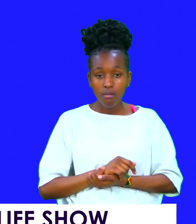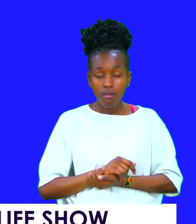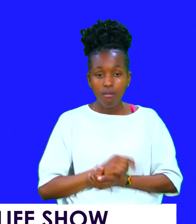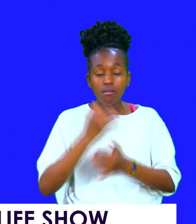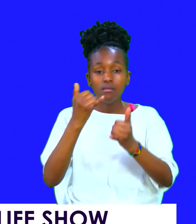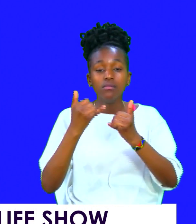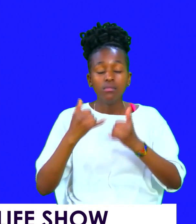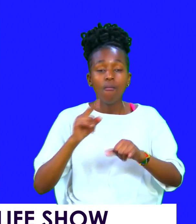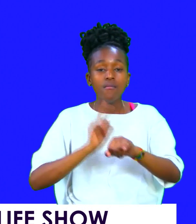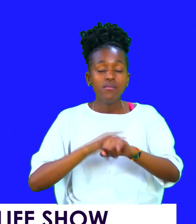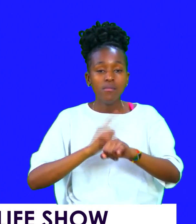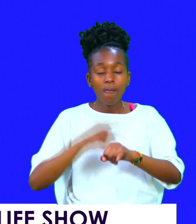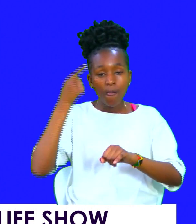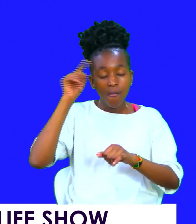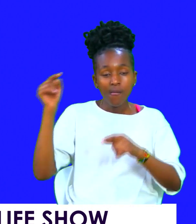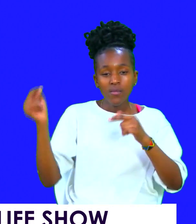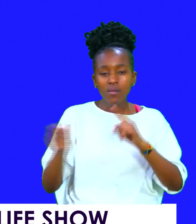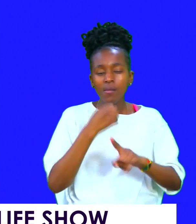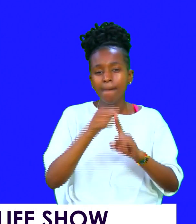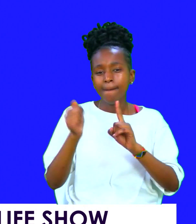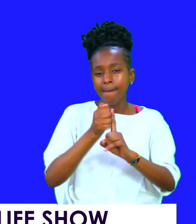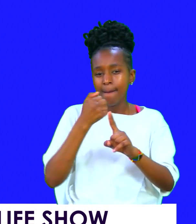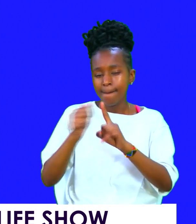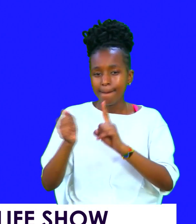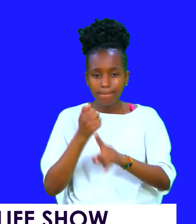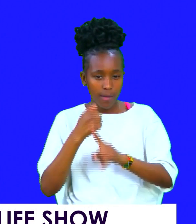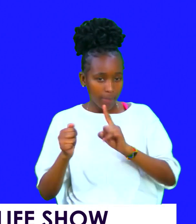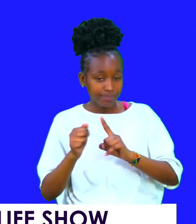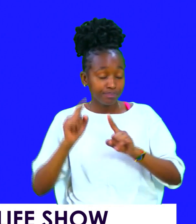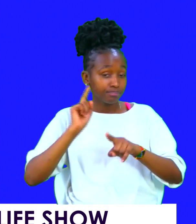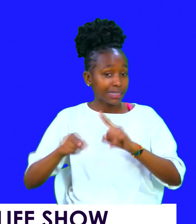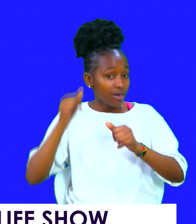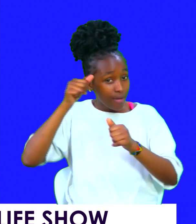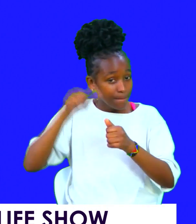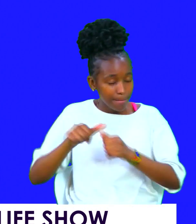Now it is the time for war. Victory lies with you.